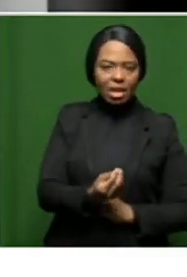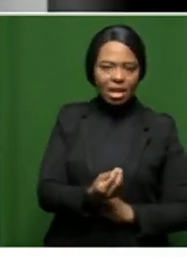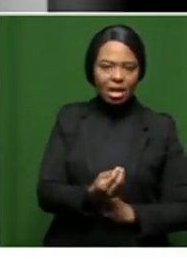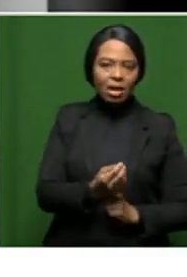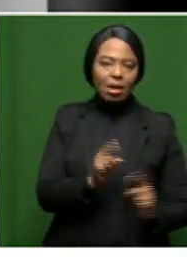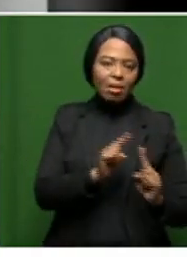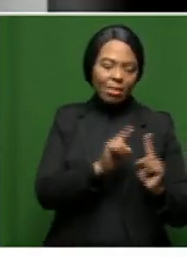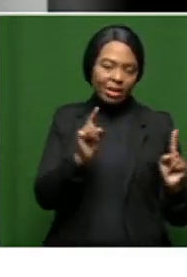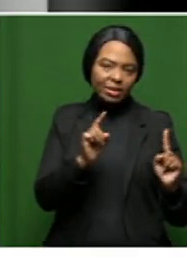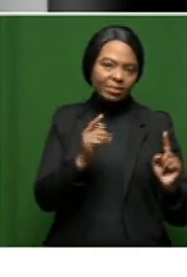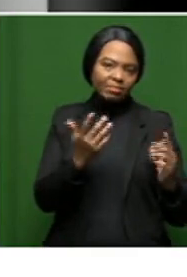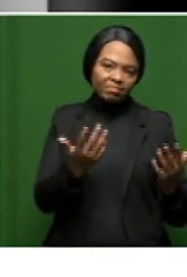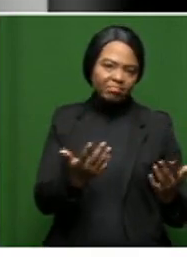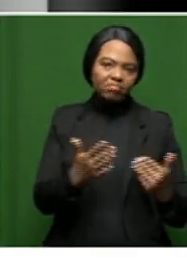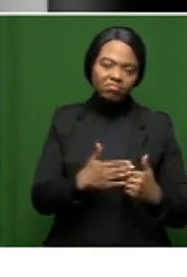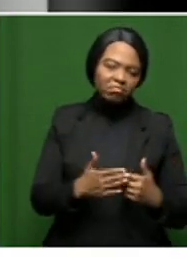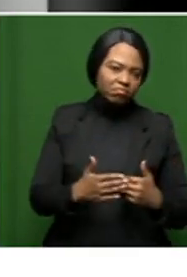happened